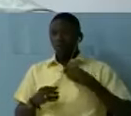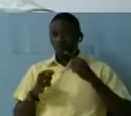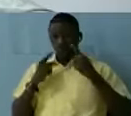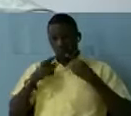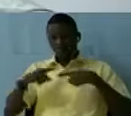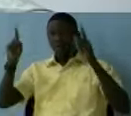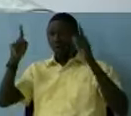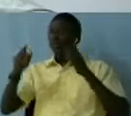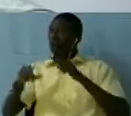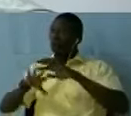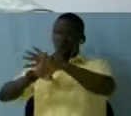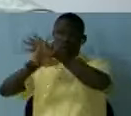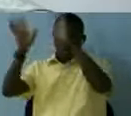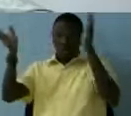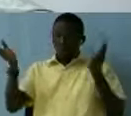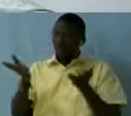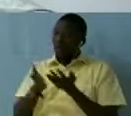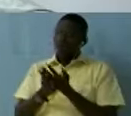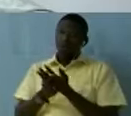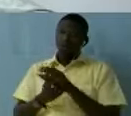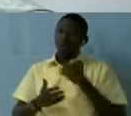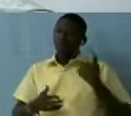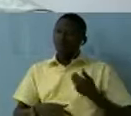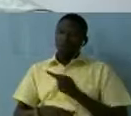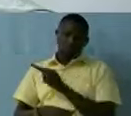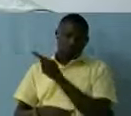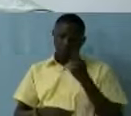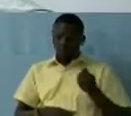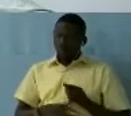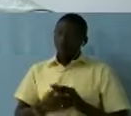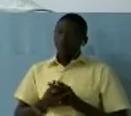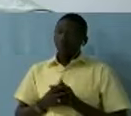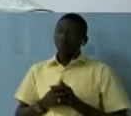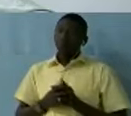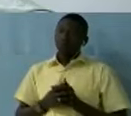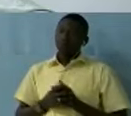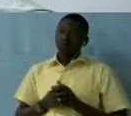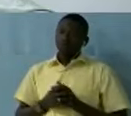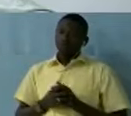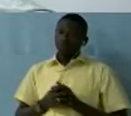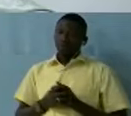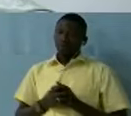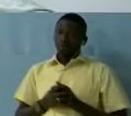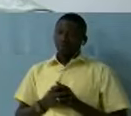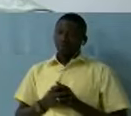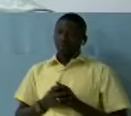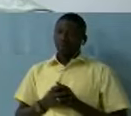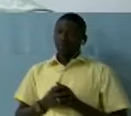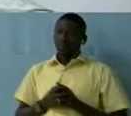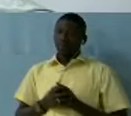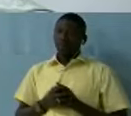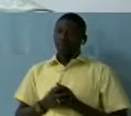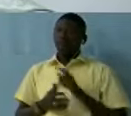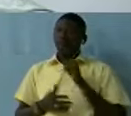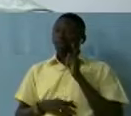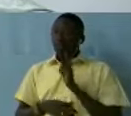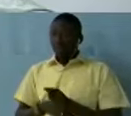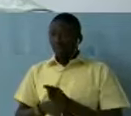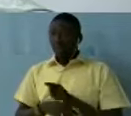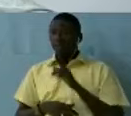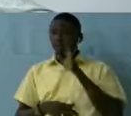sundry labangola abelafila kanyin kibaru di jamaa molu mu melu bela that the TRRC